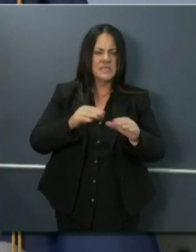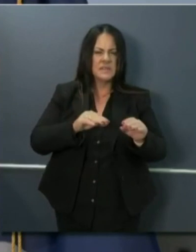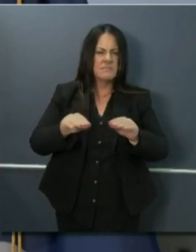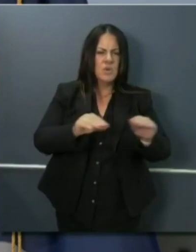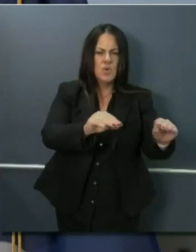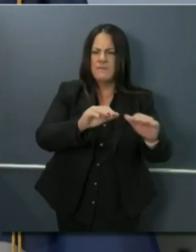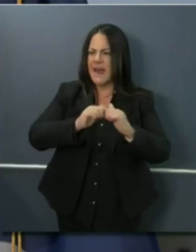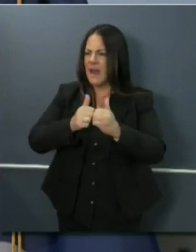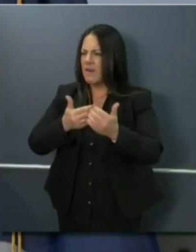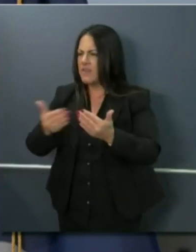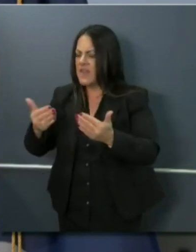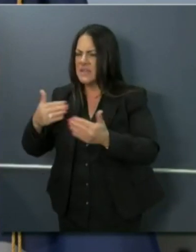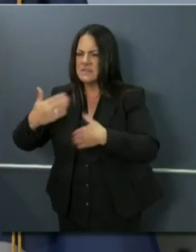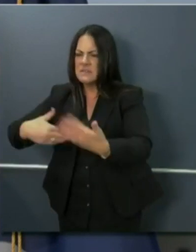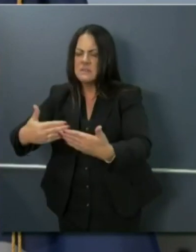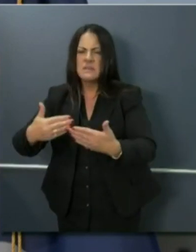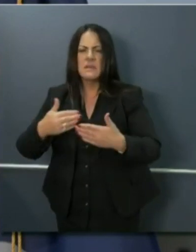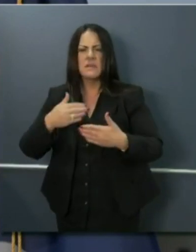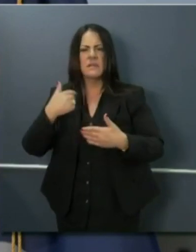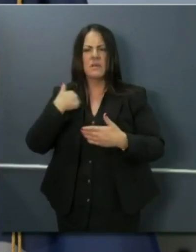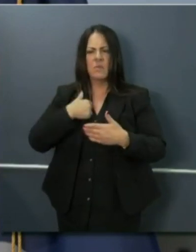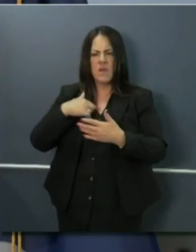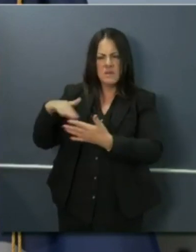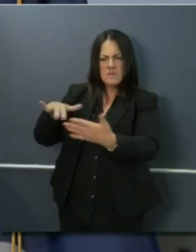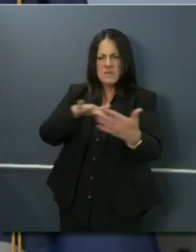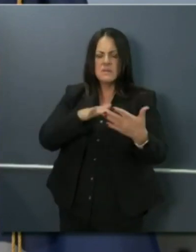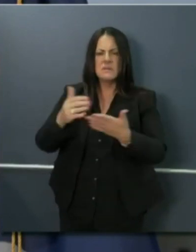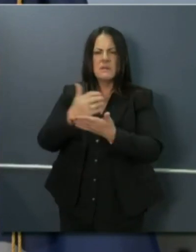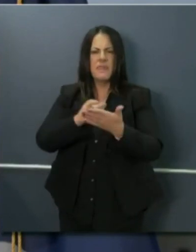this a few weeks ago, working with Esri,